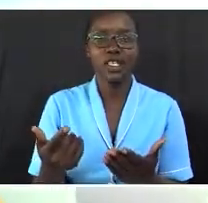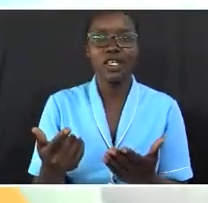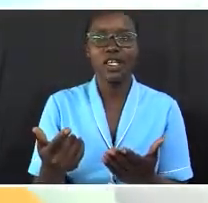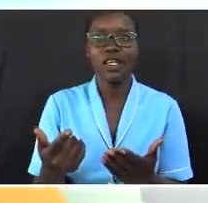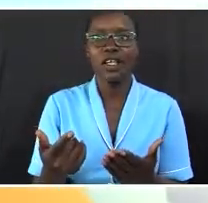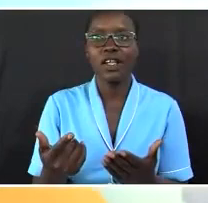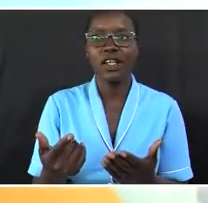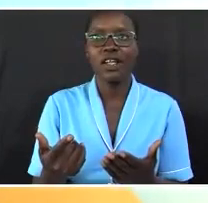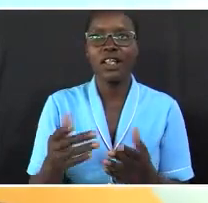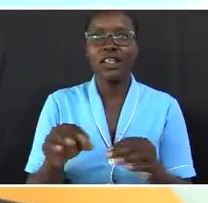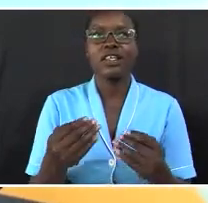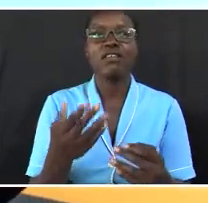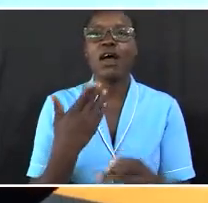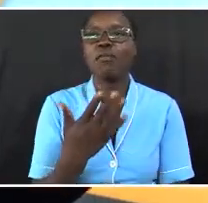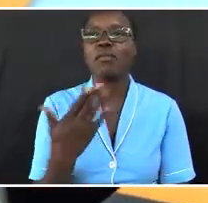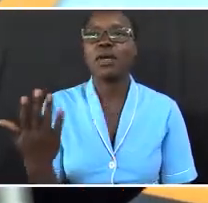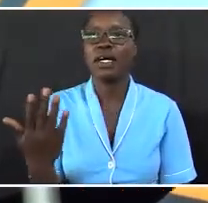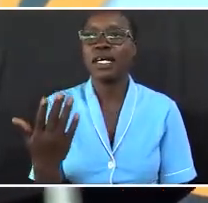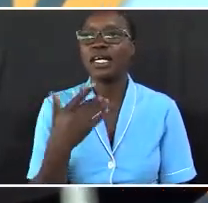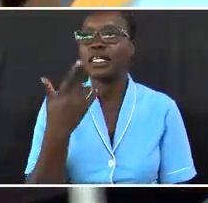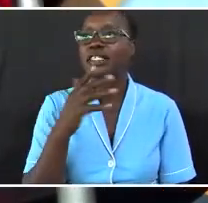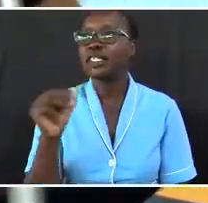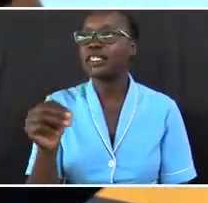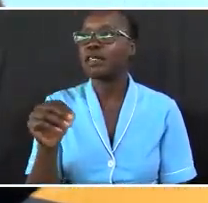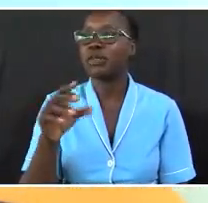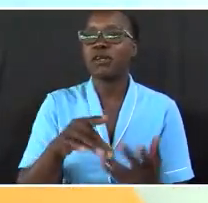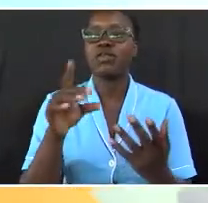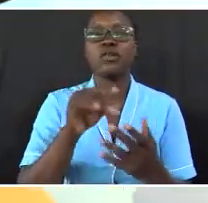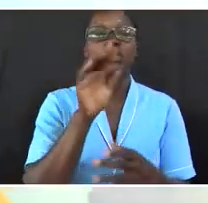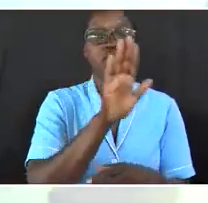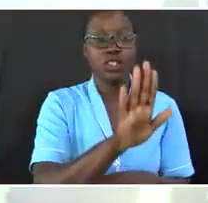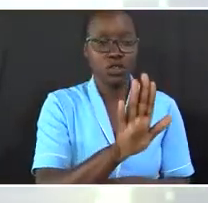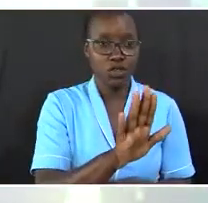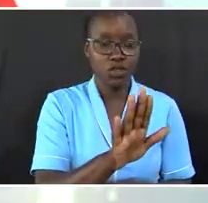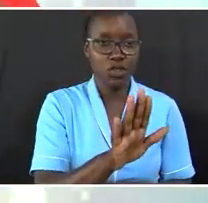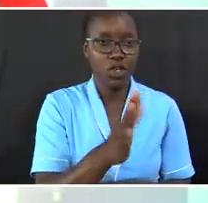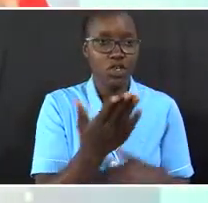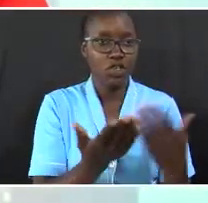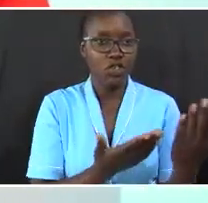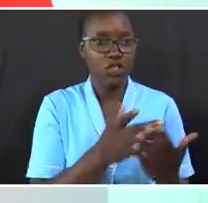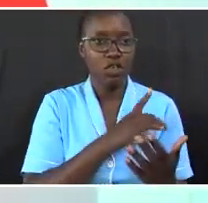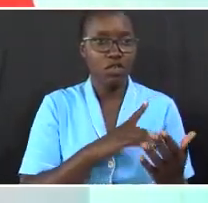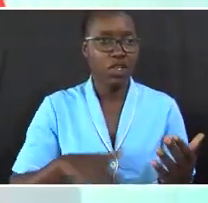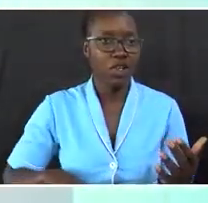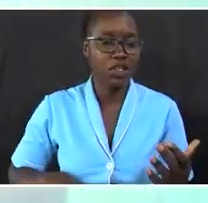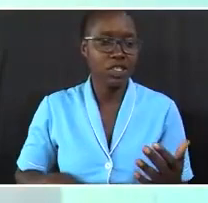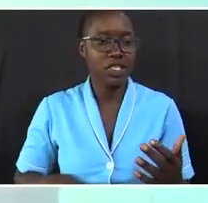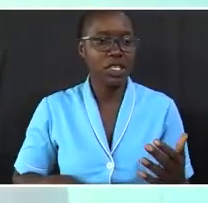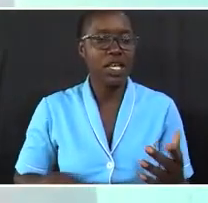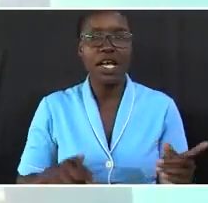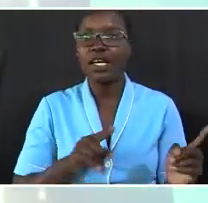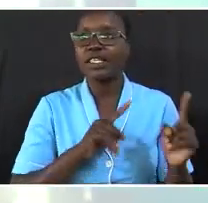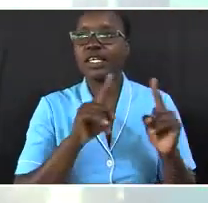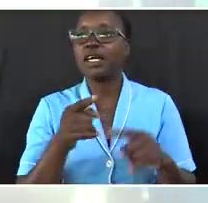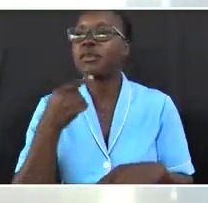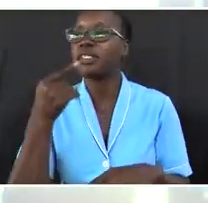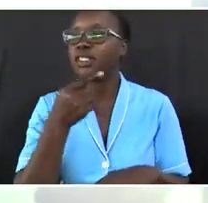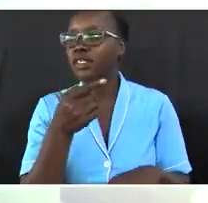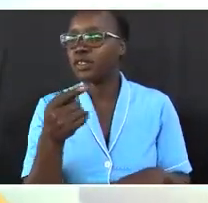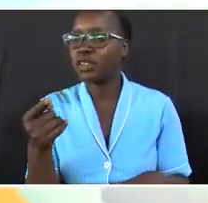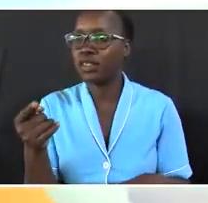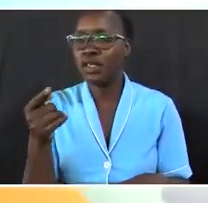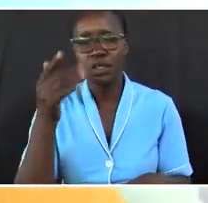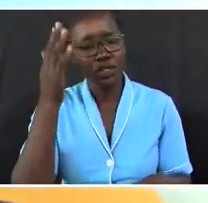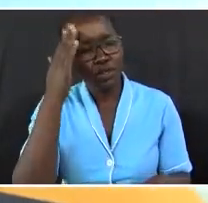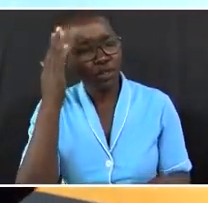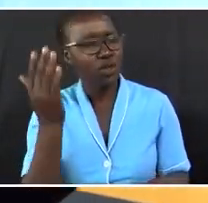you give someone a paper, tell them that we have nominated you to serve the Lord, and they come back and they tell you, you